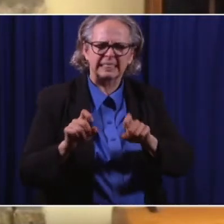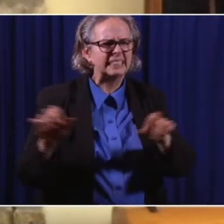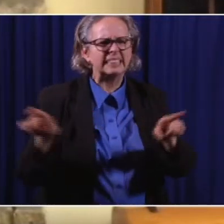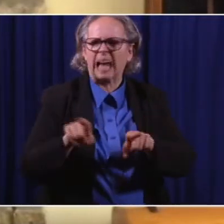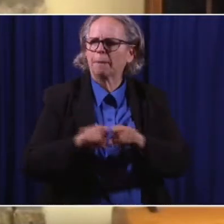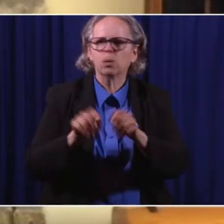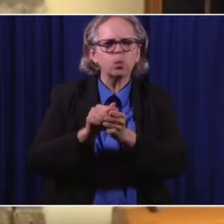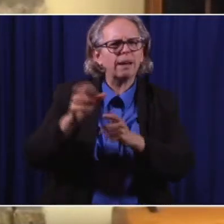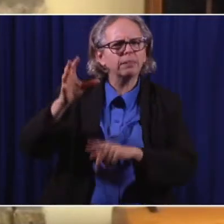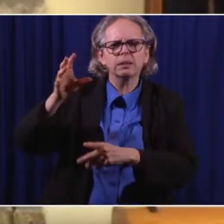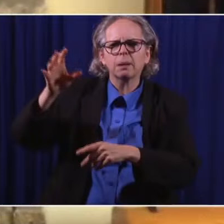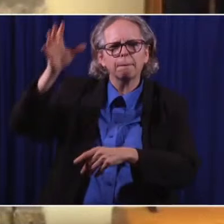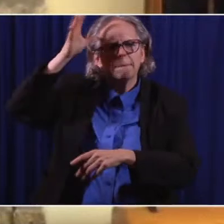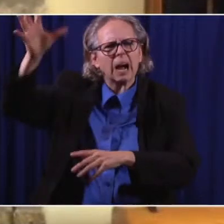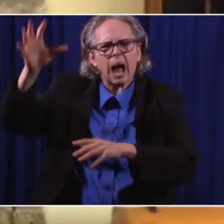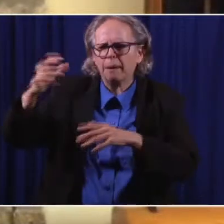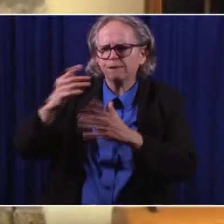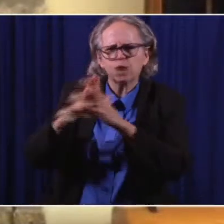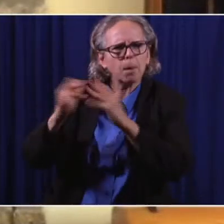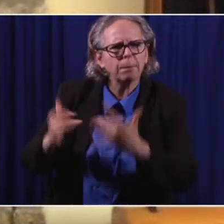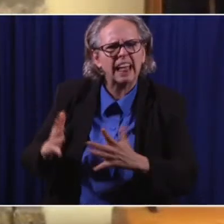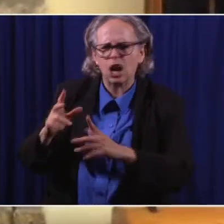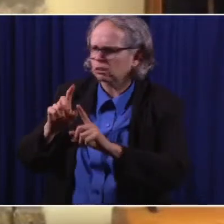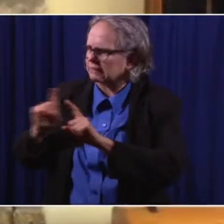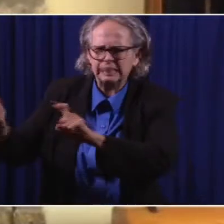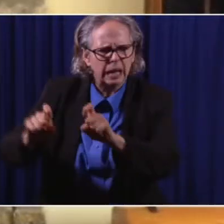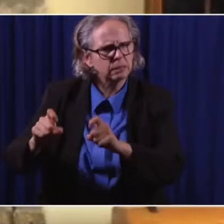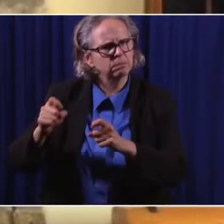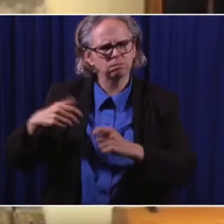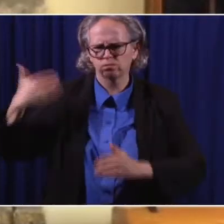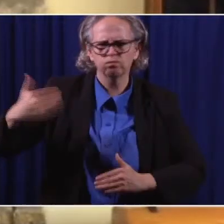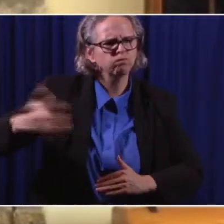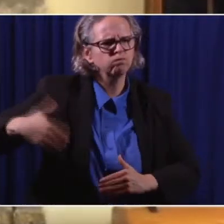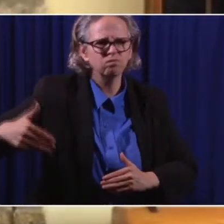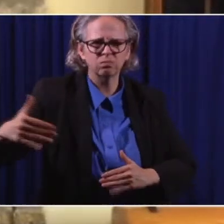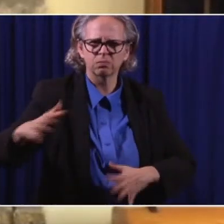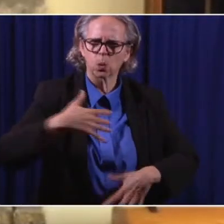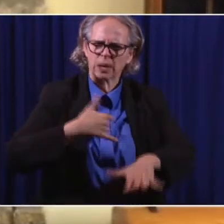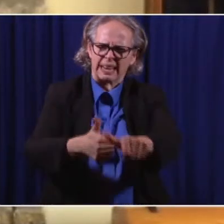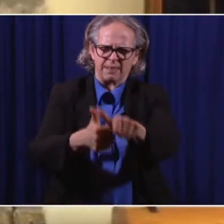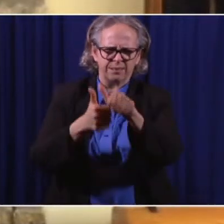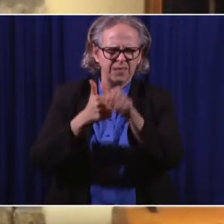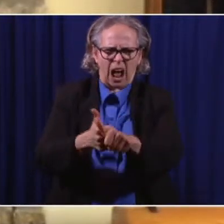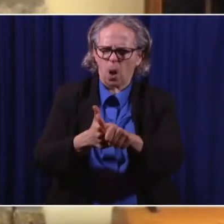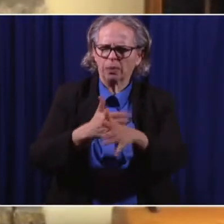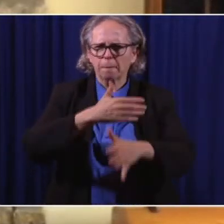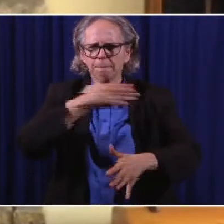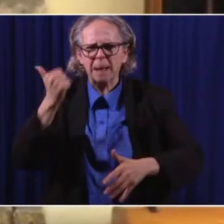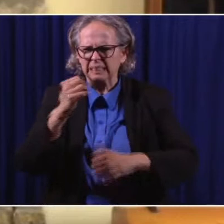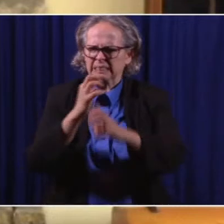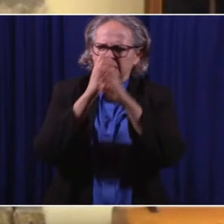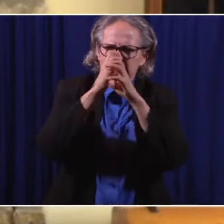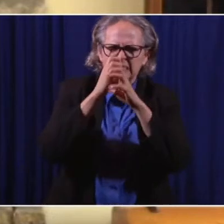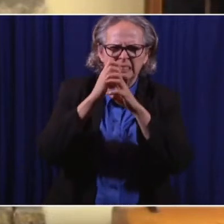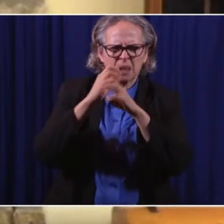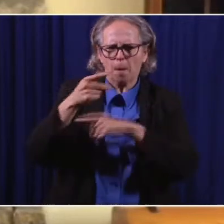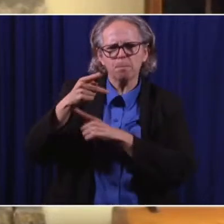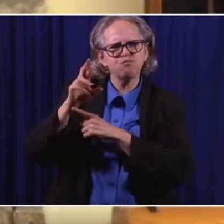often. They're following the best protocols that they can find.